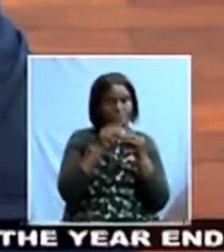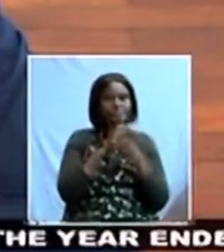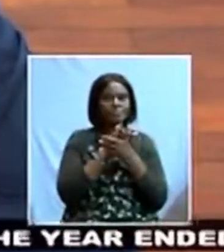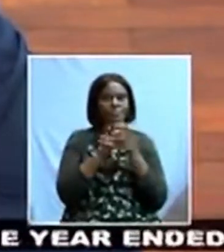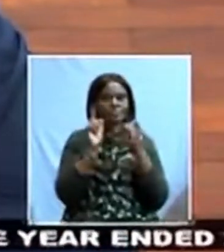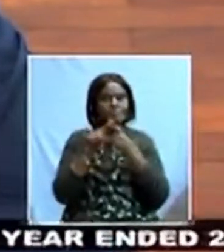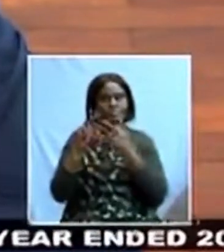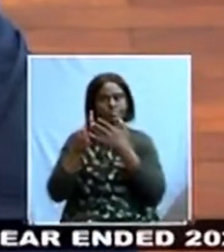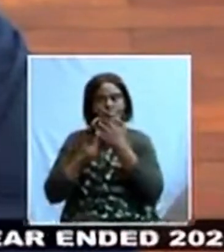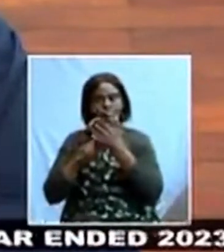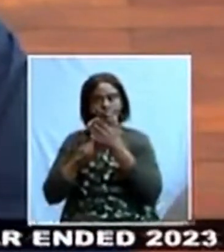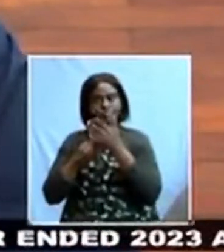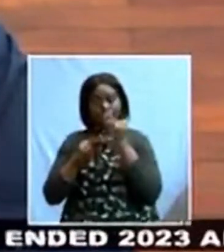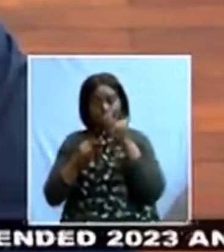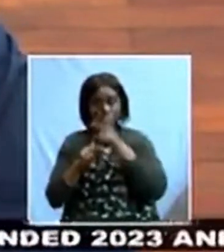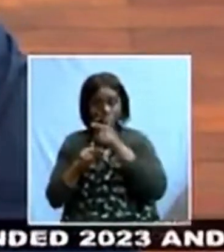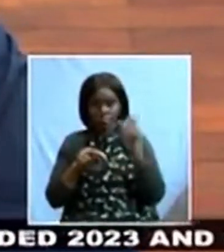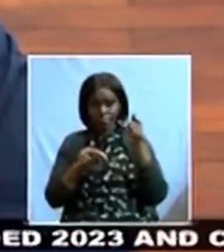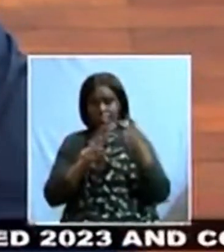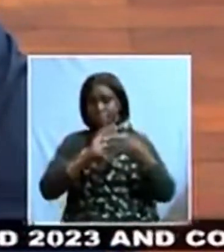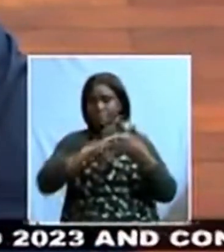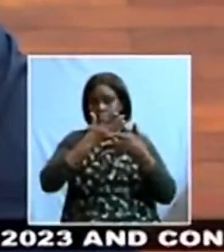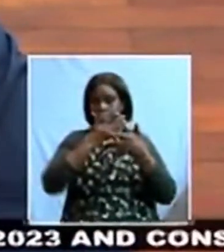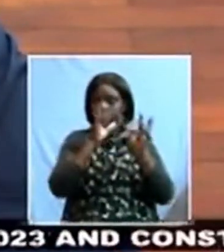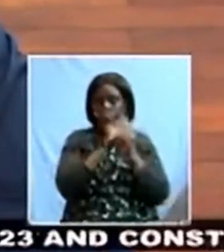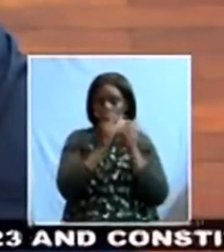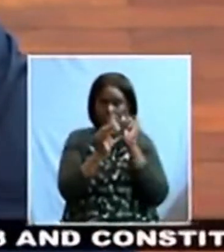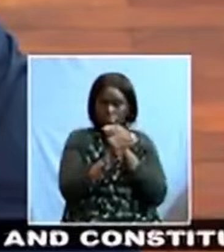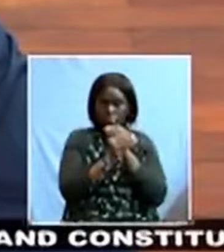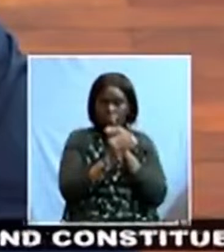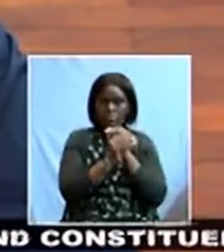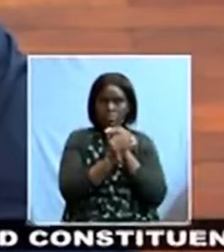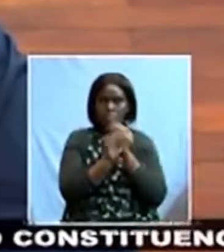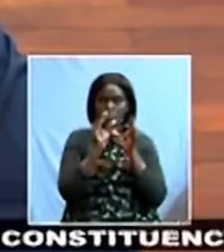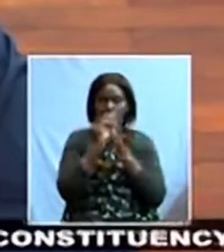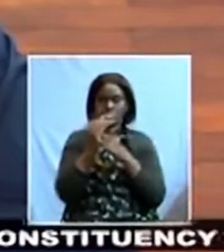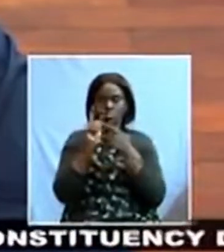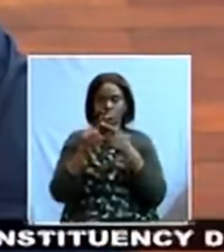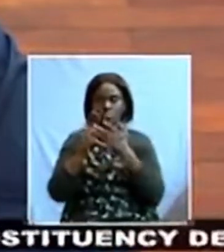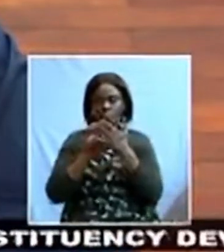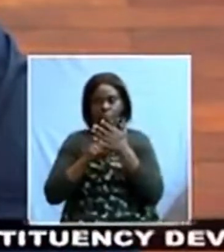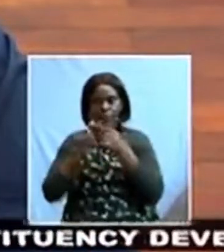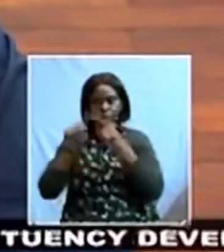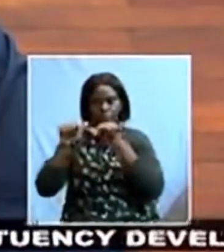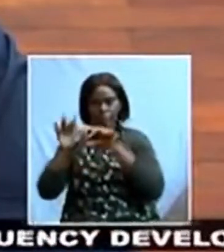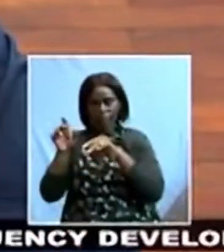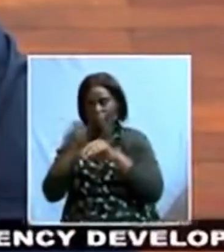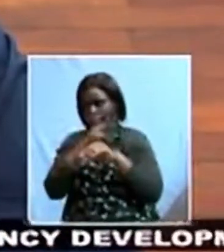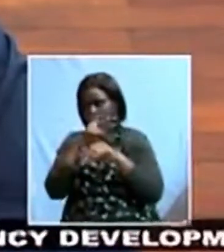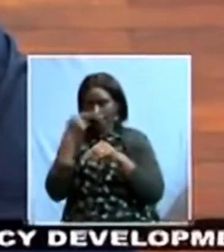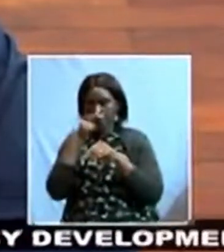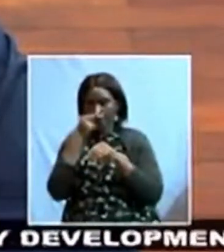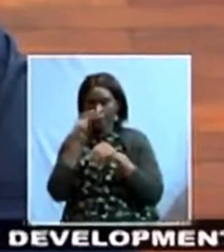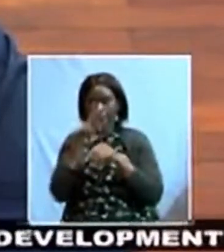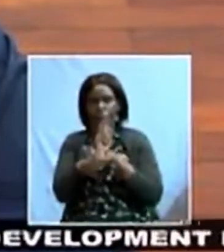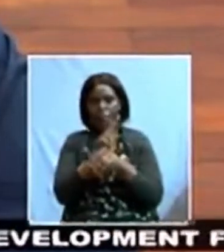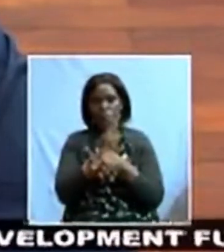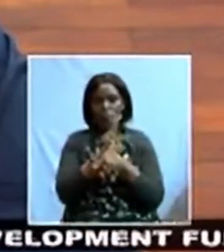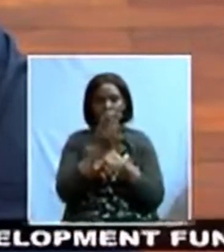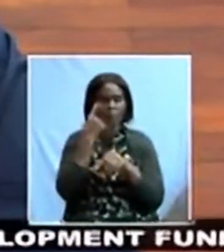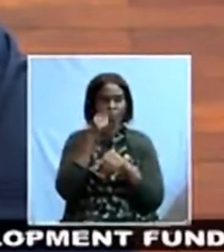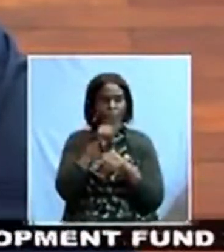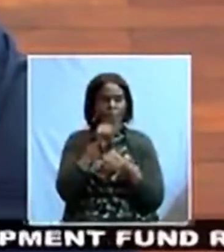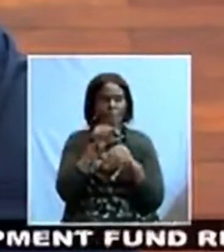to report that these laptops are missing, or to report to the auditors that these laptops are being used for